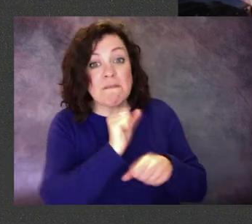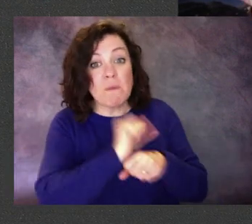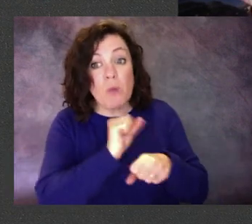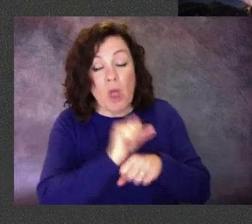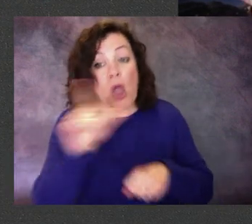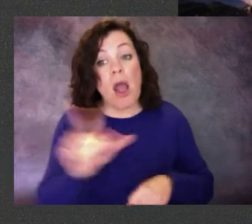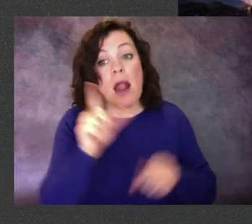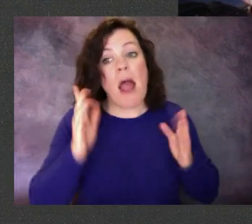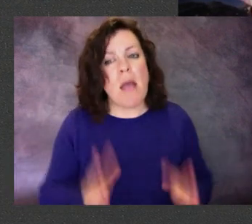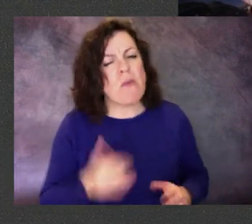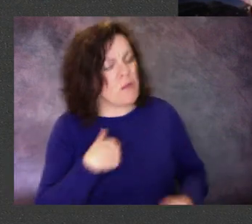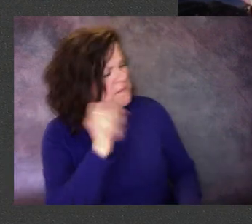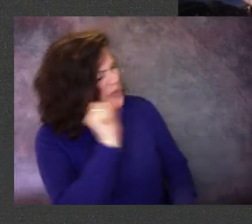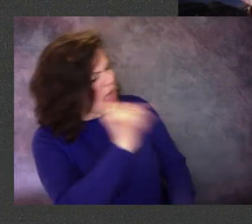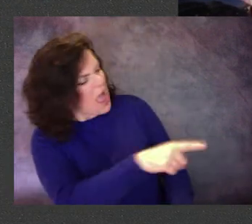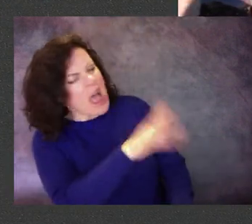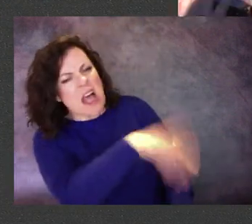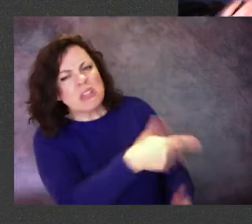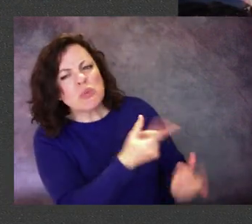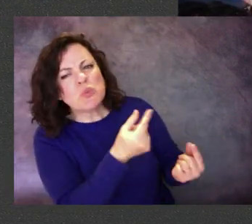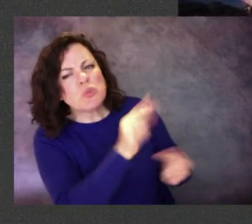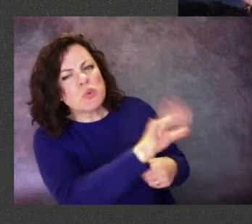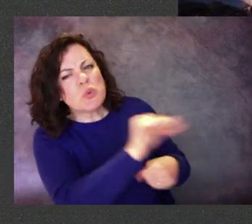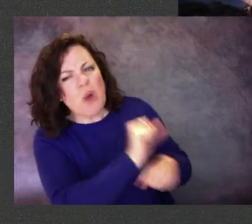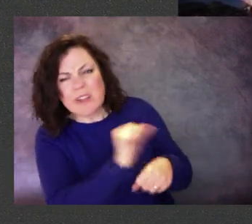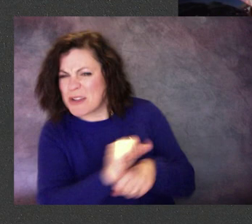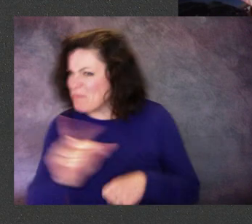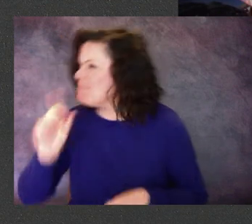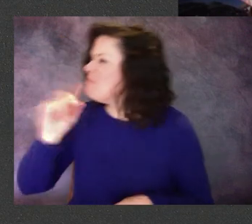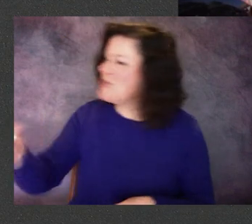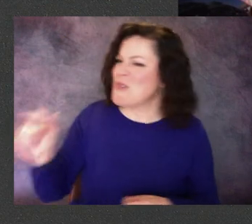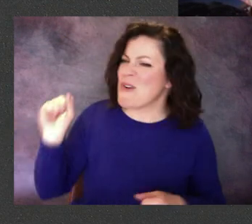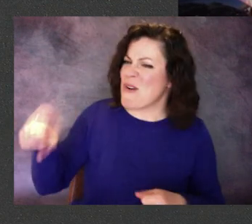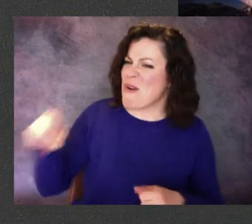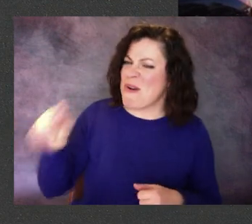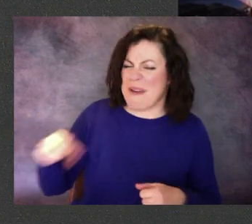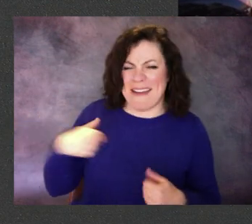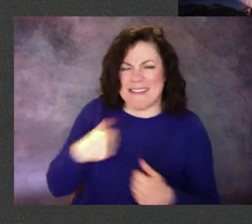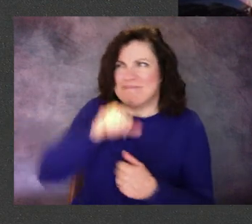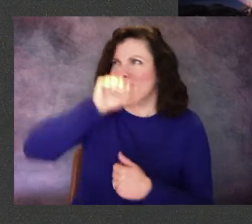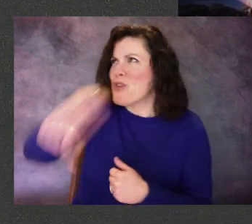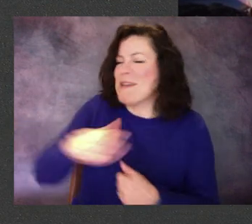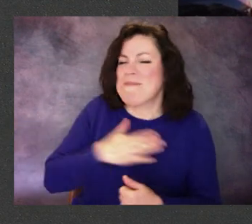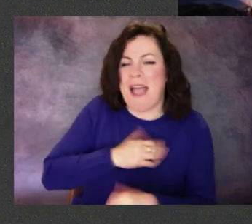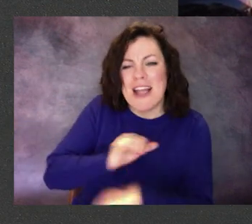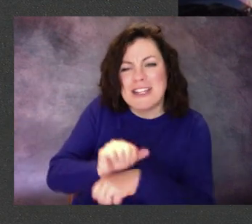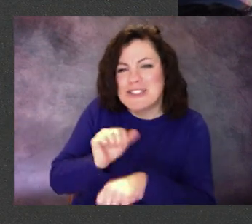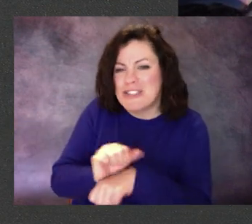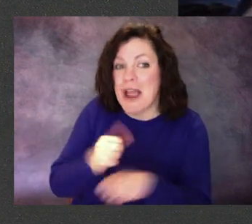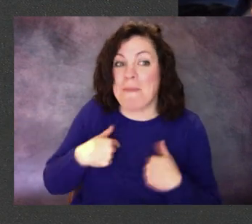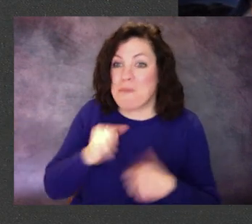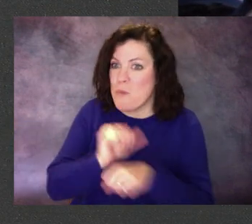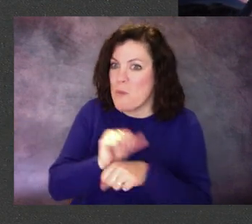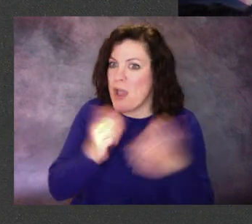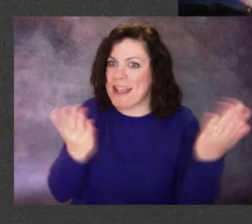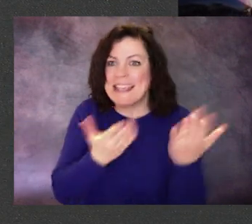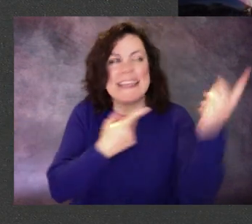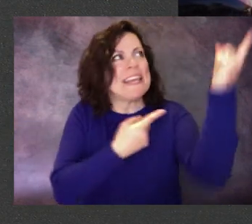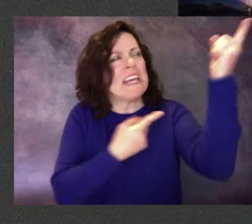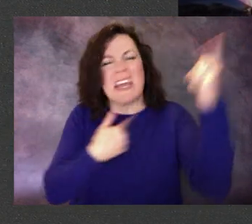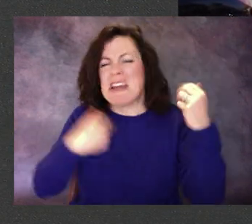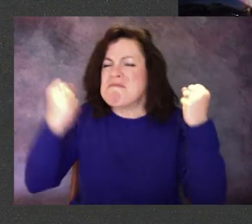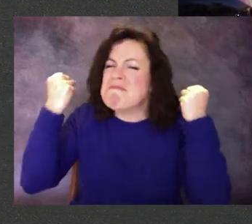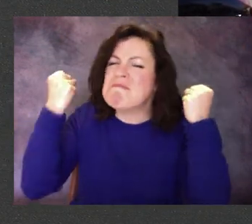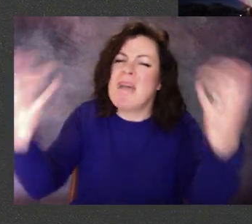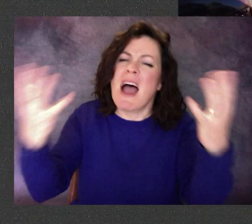tell everyone at home what a librarian does. Of course I can. So I am super lucky in my job as a librarian. I get to work here where we